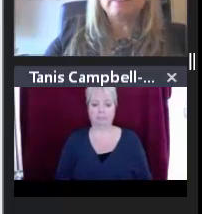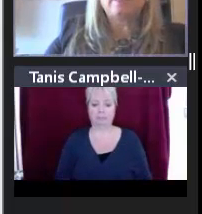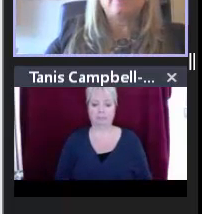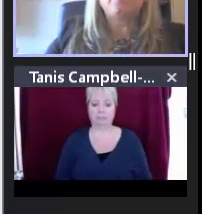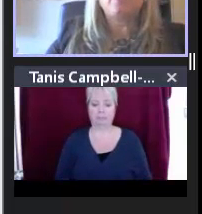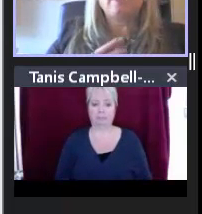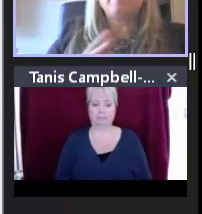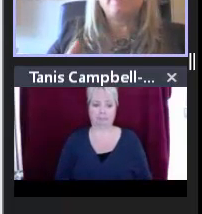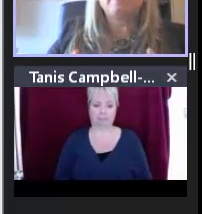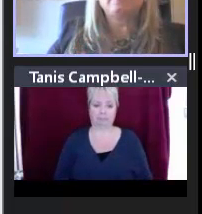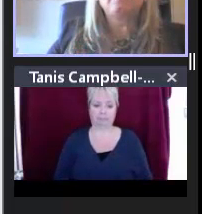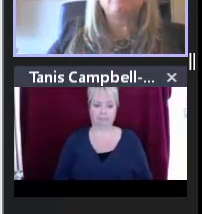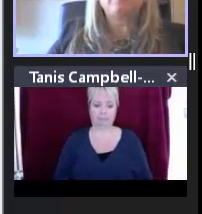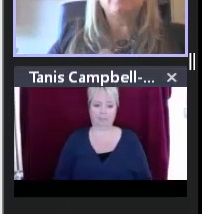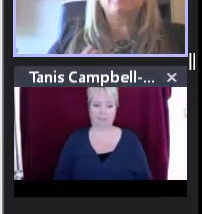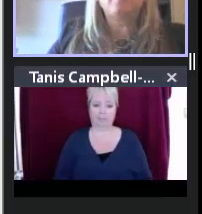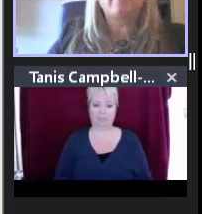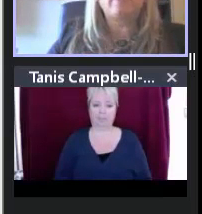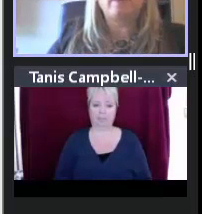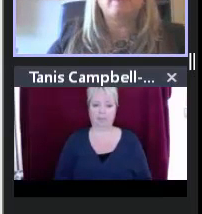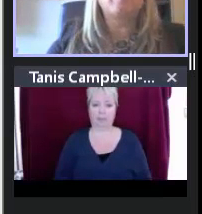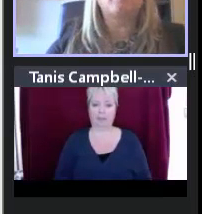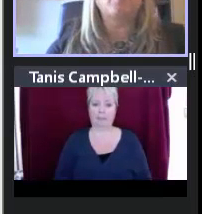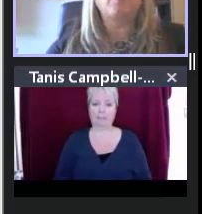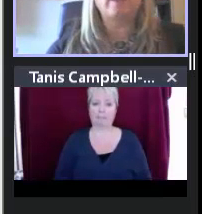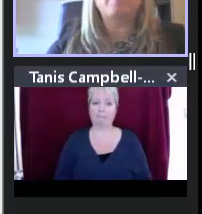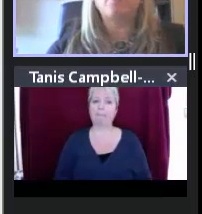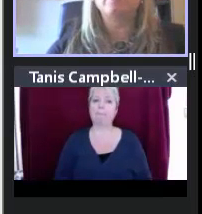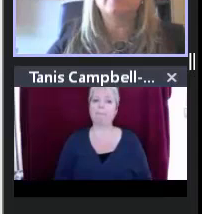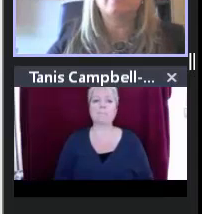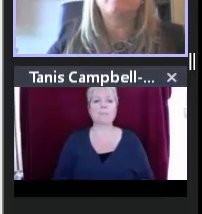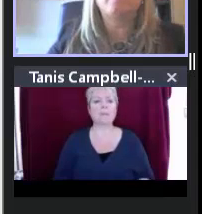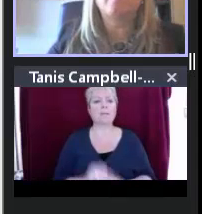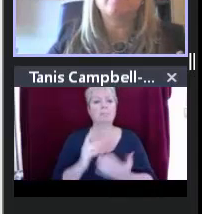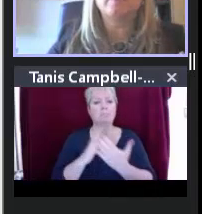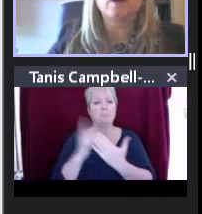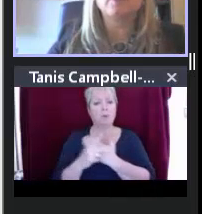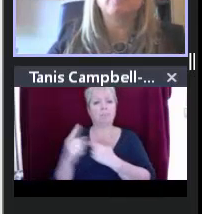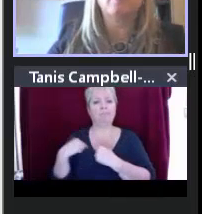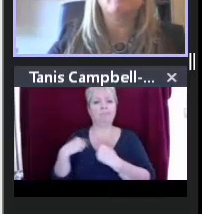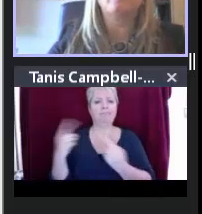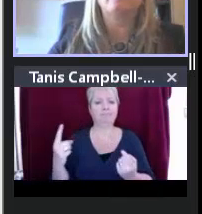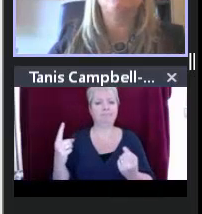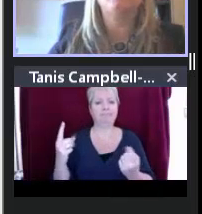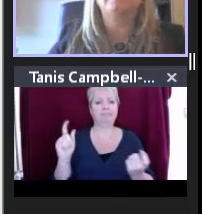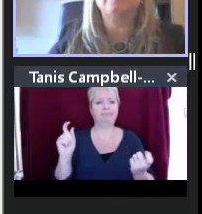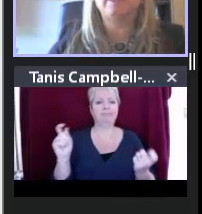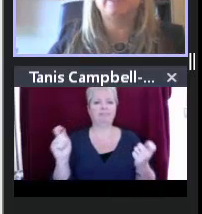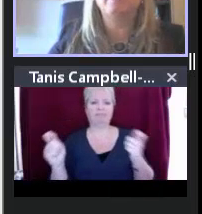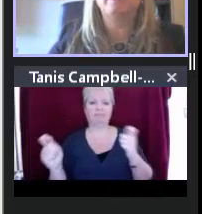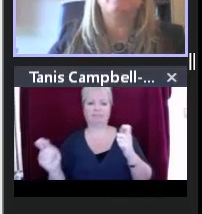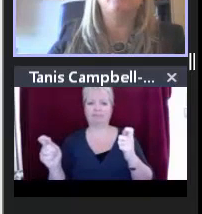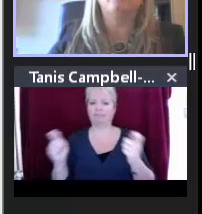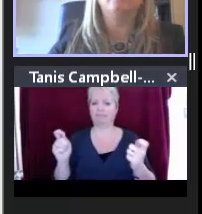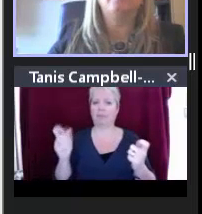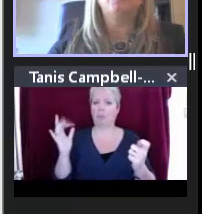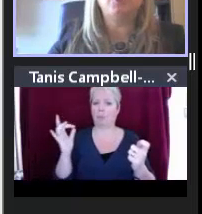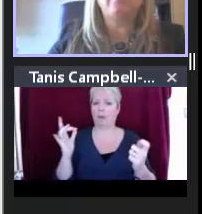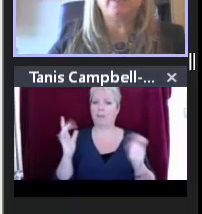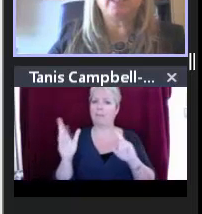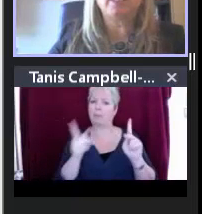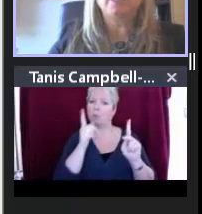So as I said, the program we've shifted our way of thinking about the program over time. We talk to a lot of graduates, we hear what